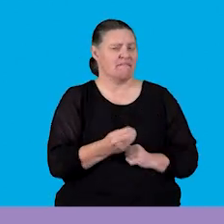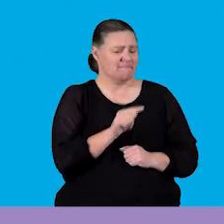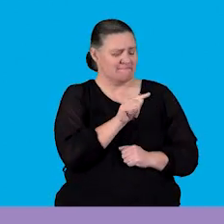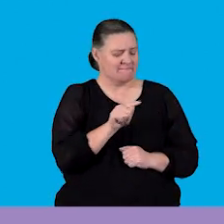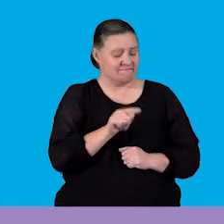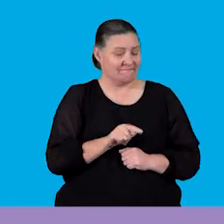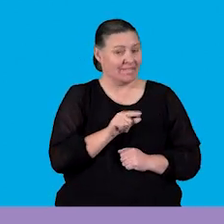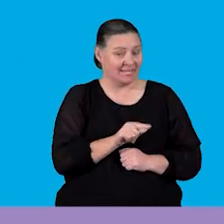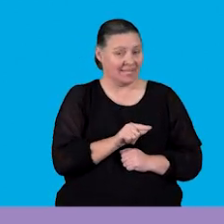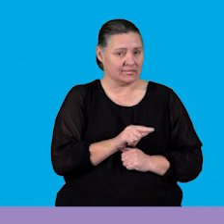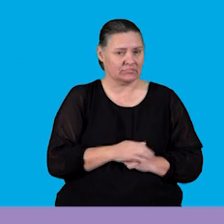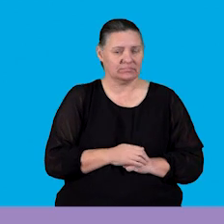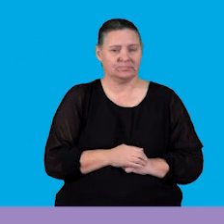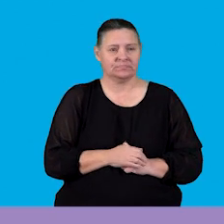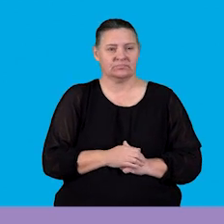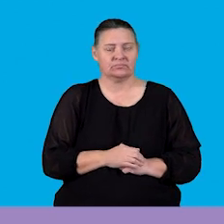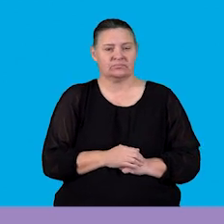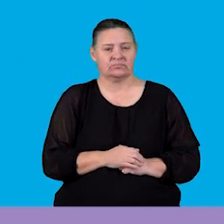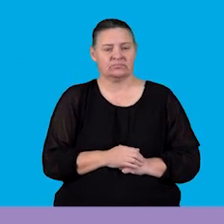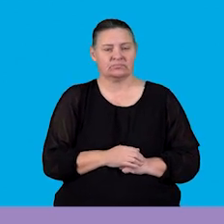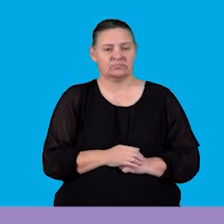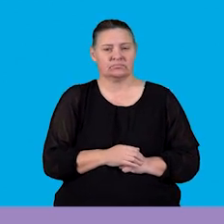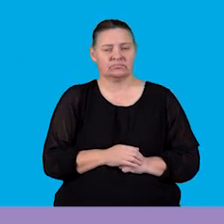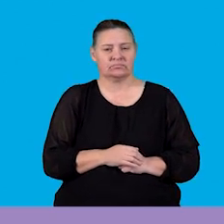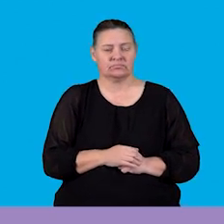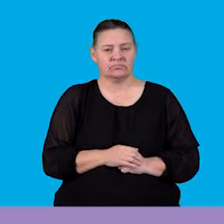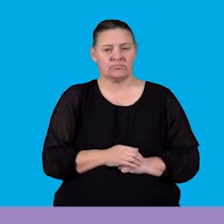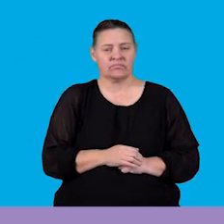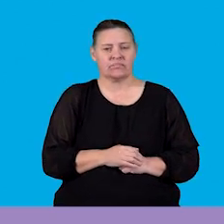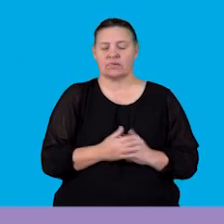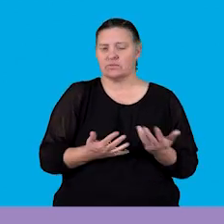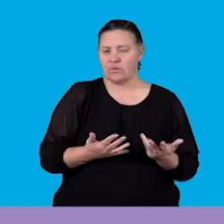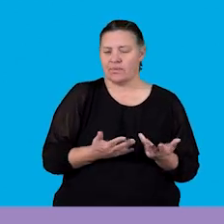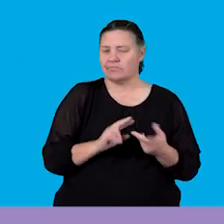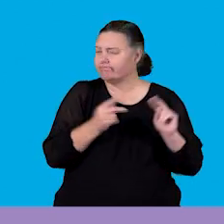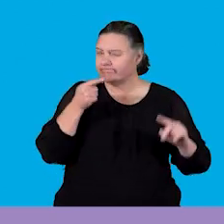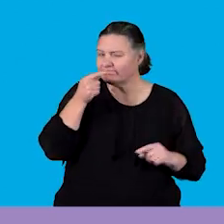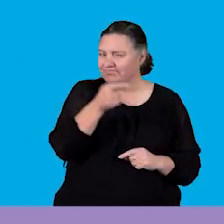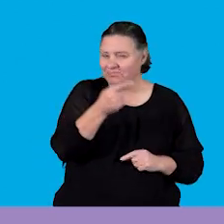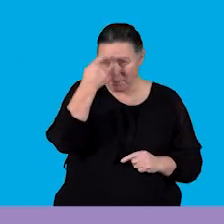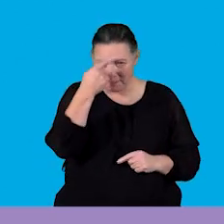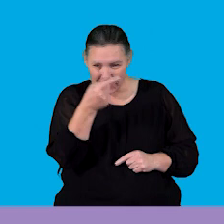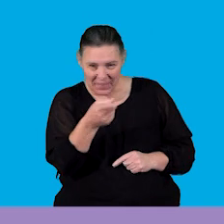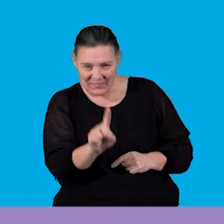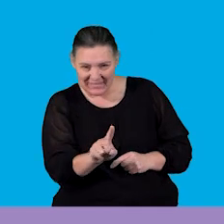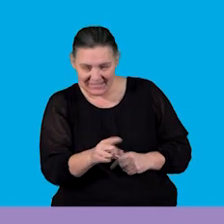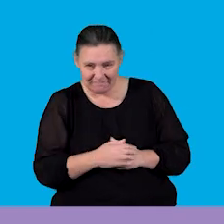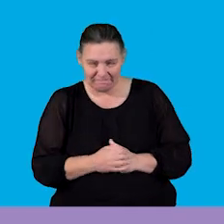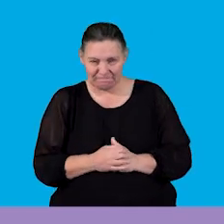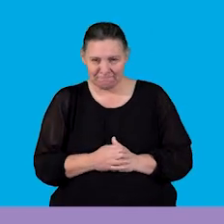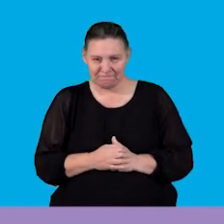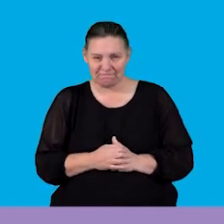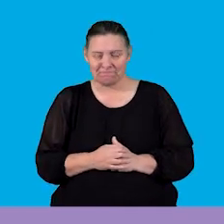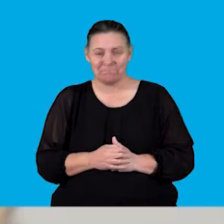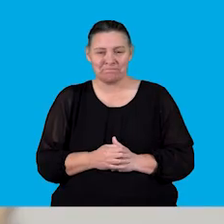a 90 degrees as one of its interior angles. So what type of triangle do you think this